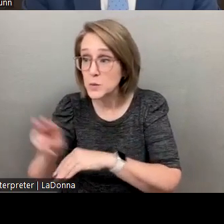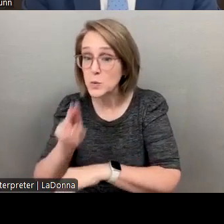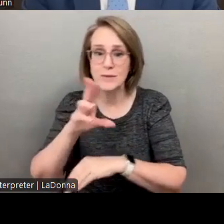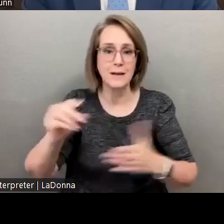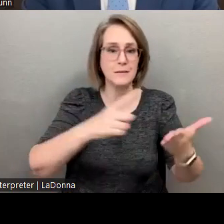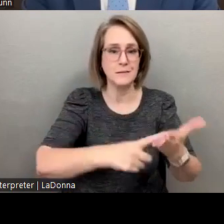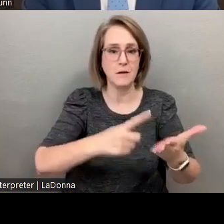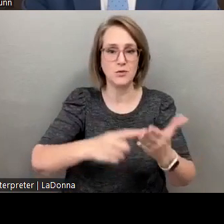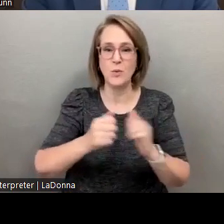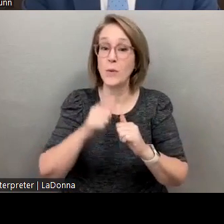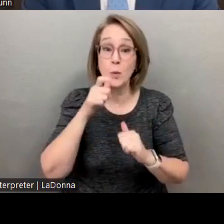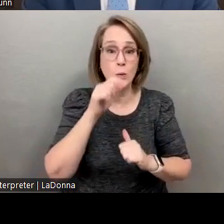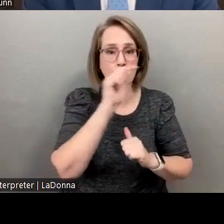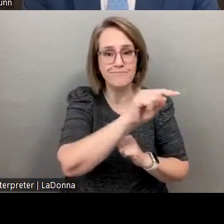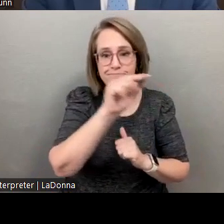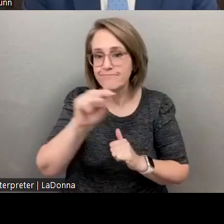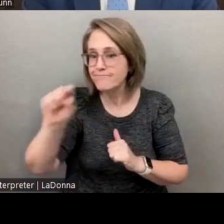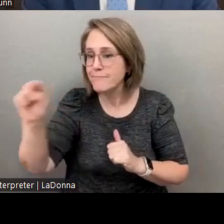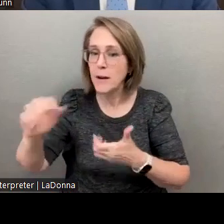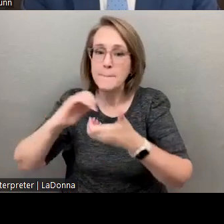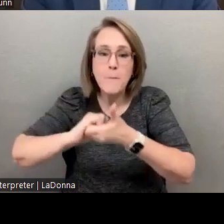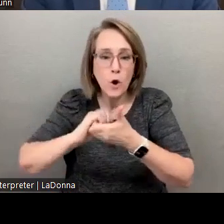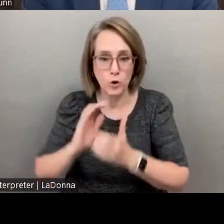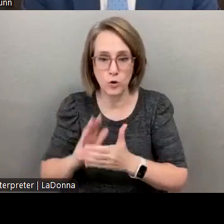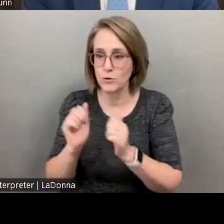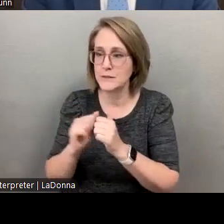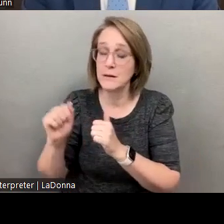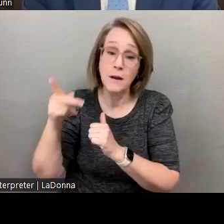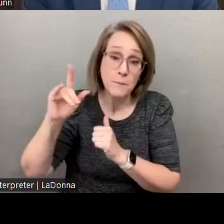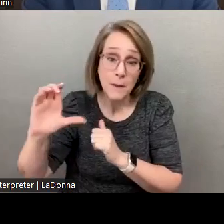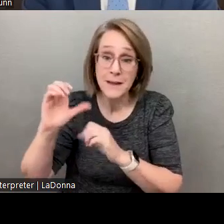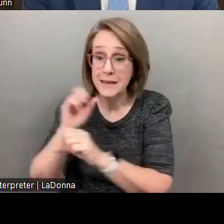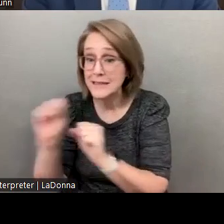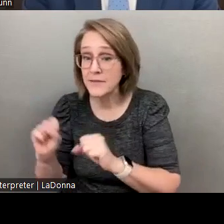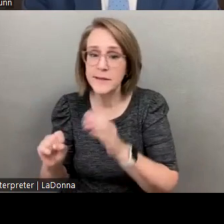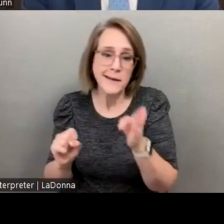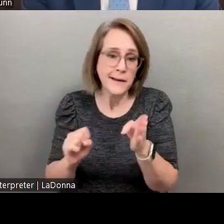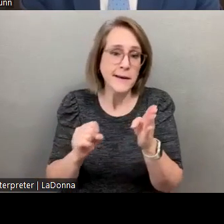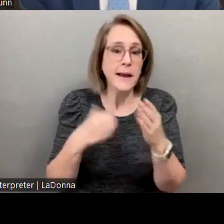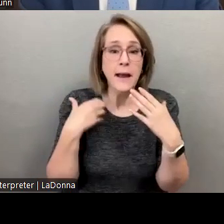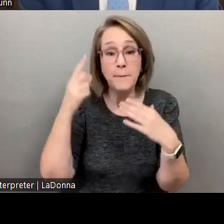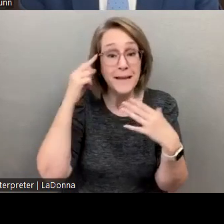across the public safety, education, mental health space.